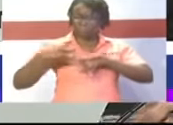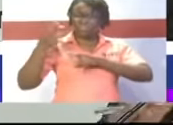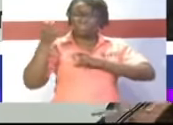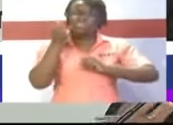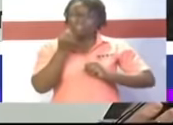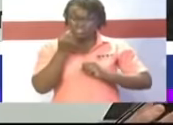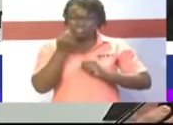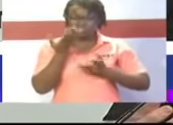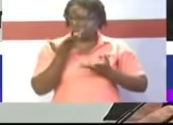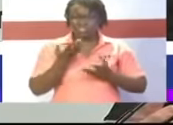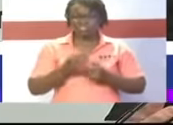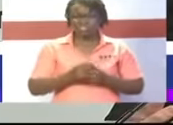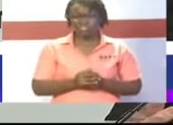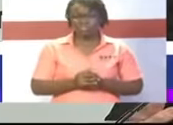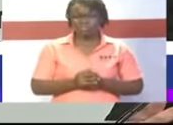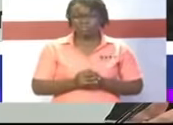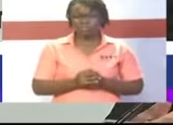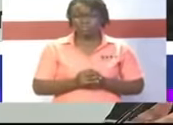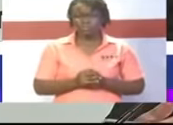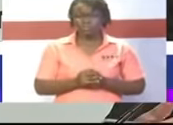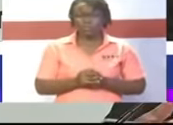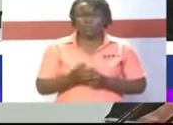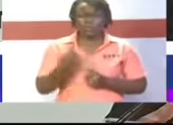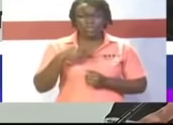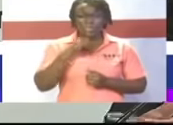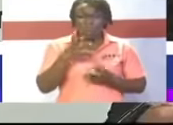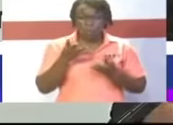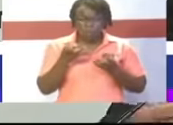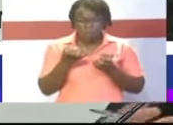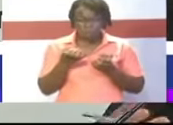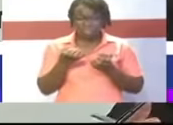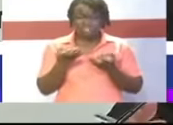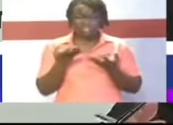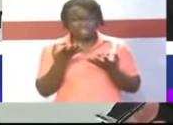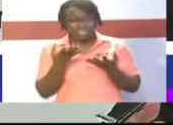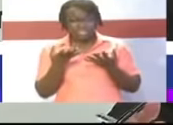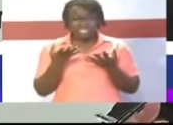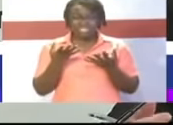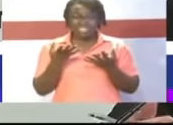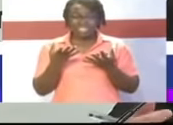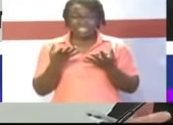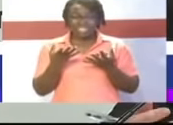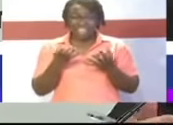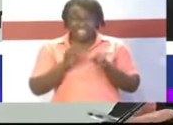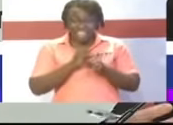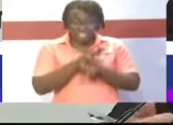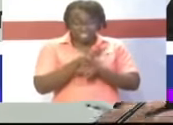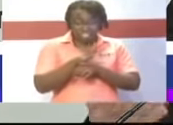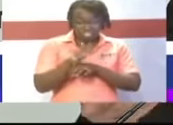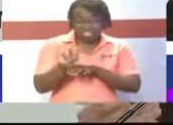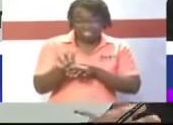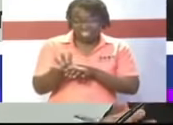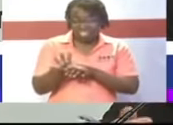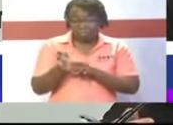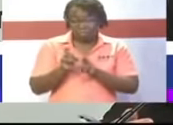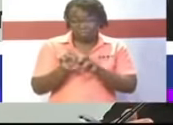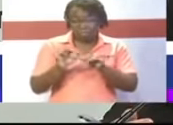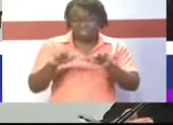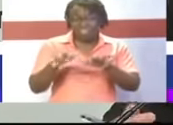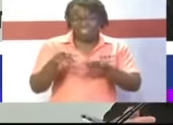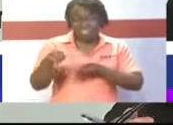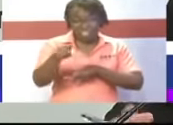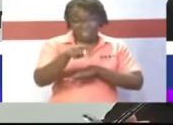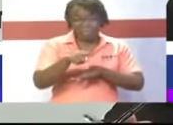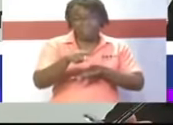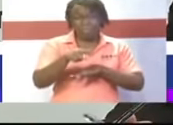so compromised. You don't want to give them another chance to break this armor around them. So you yourself, please get your